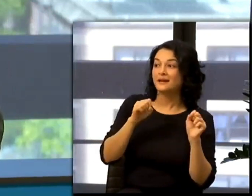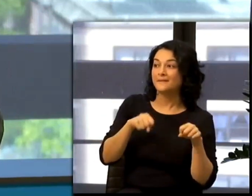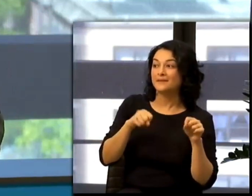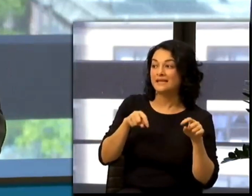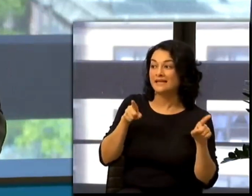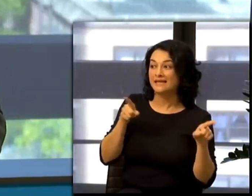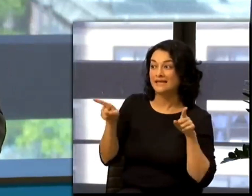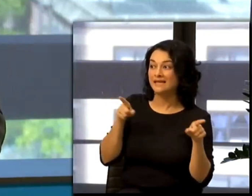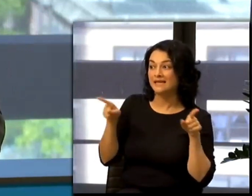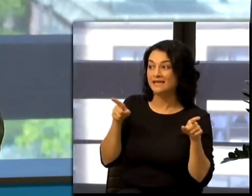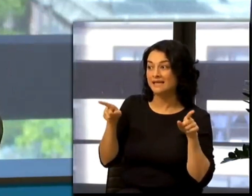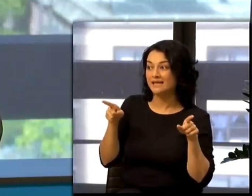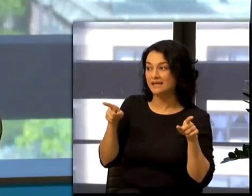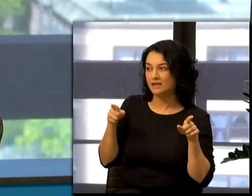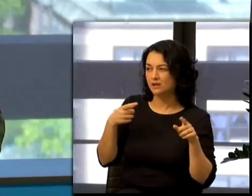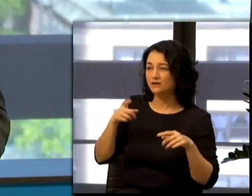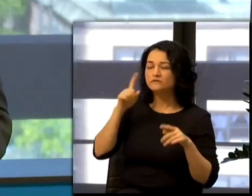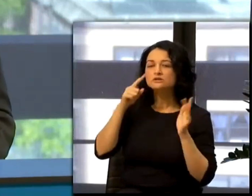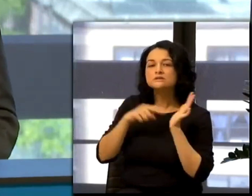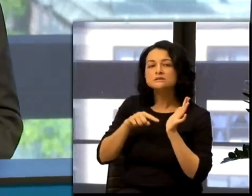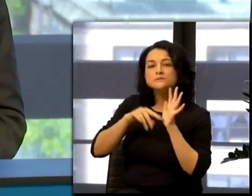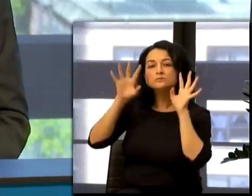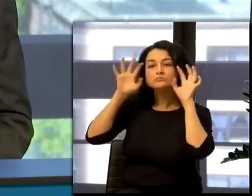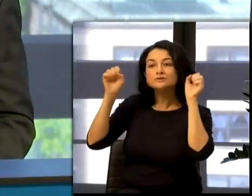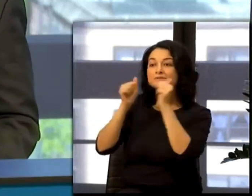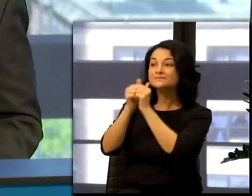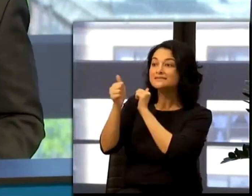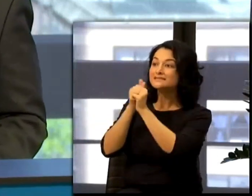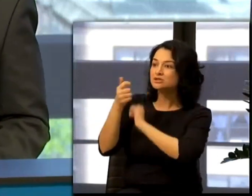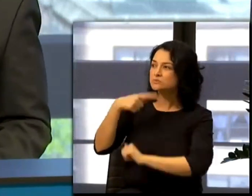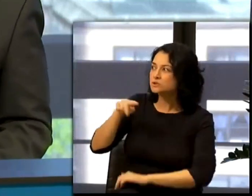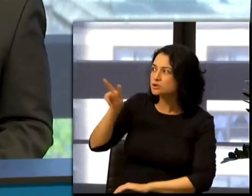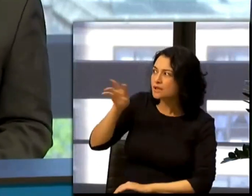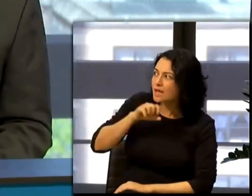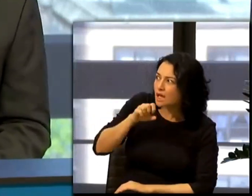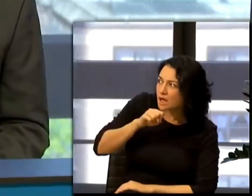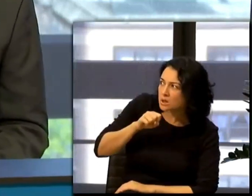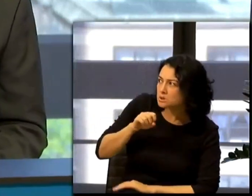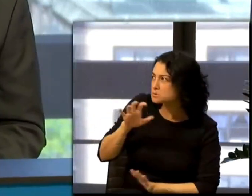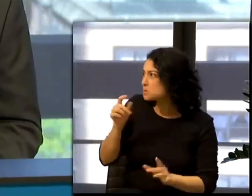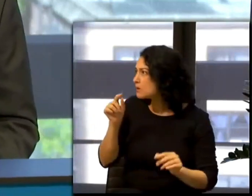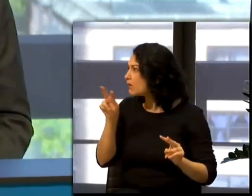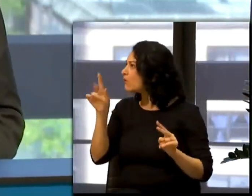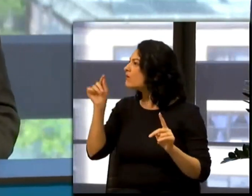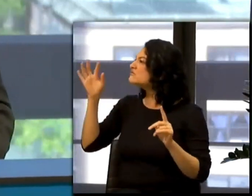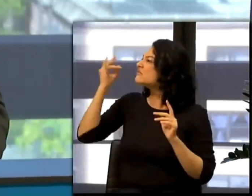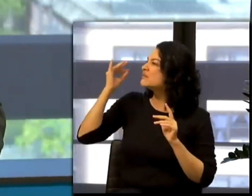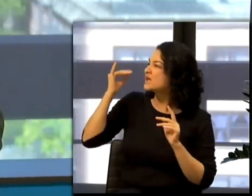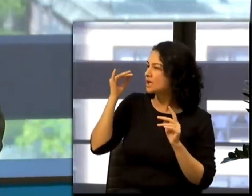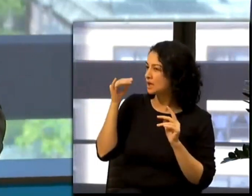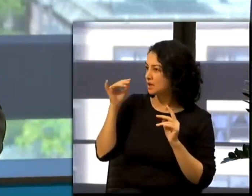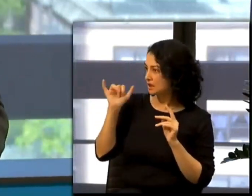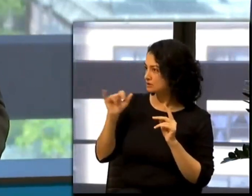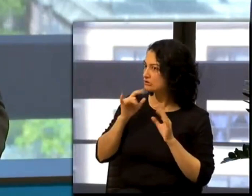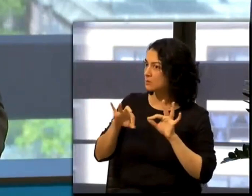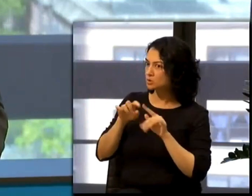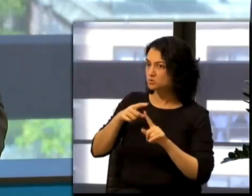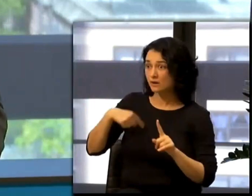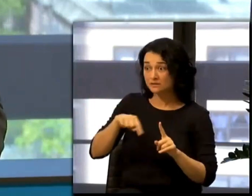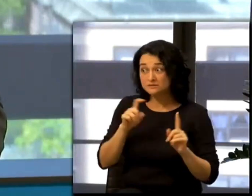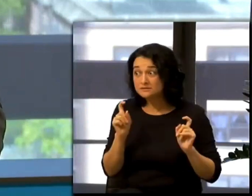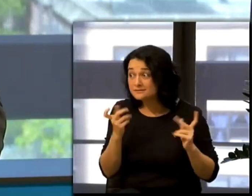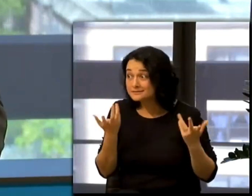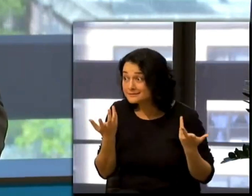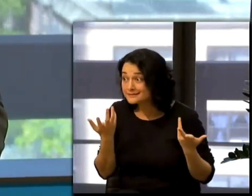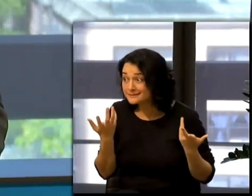public policy advances lift up the real difference that advocacy and strategy can make in combating ageism